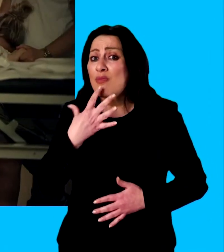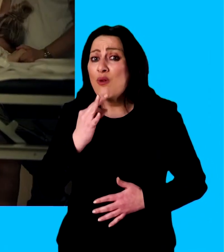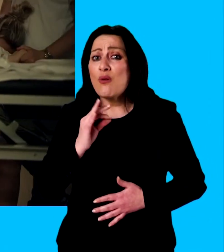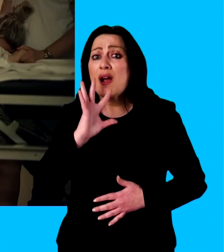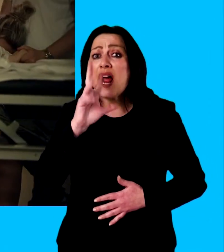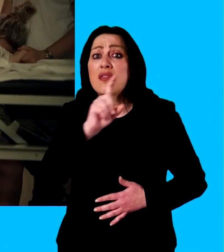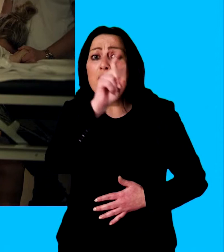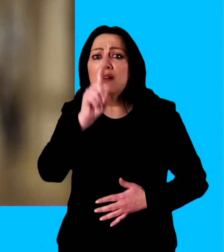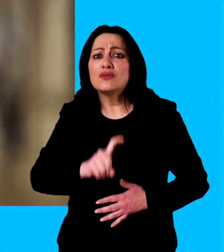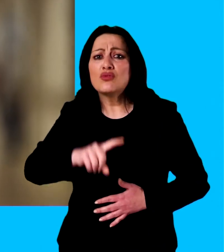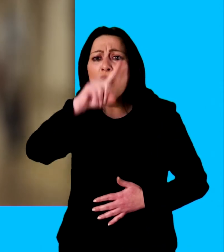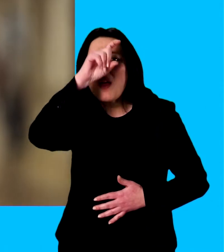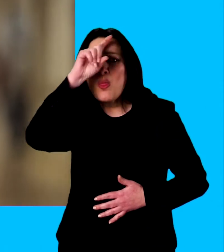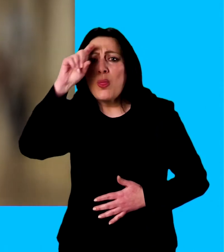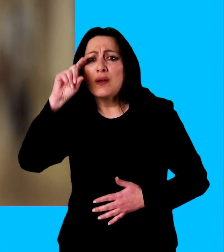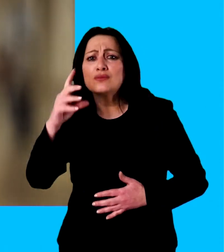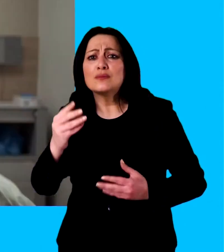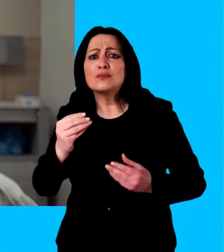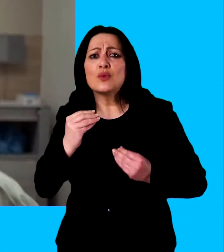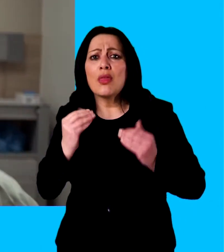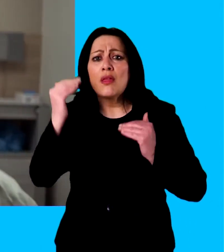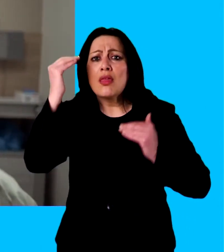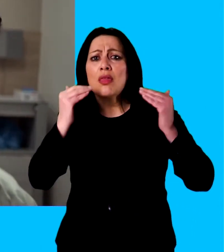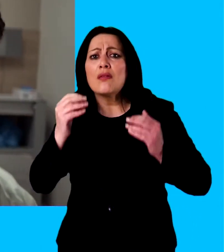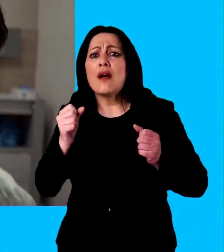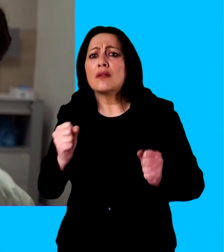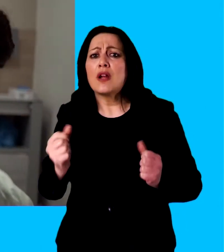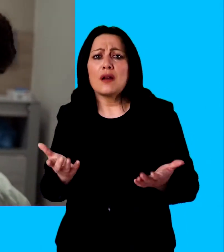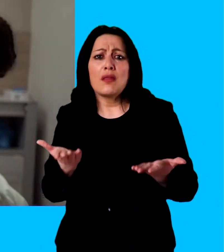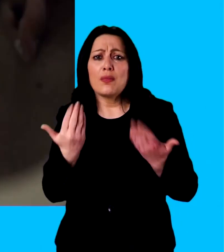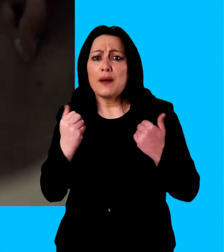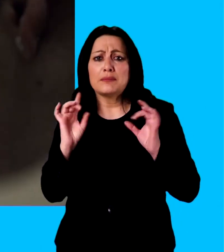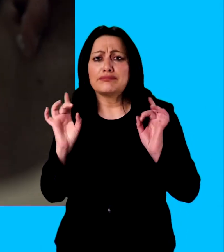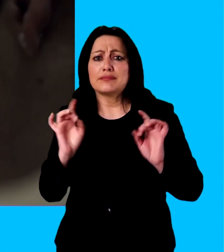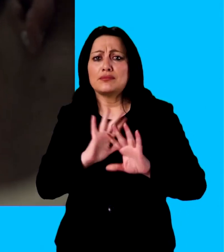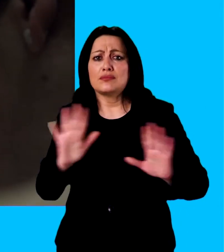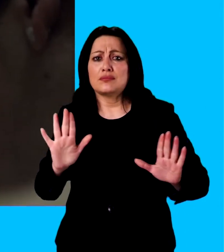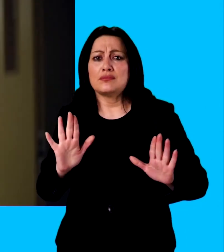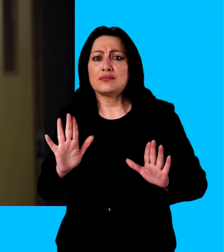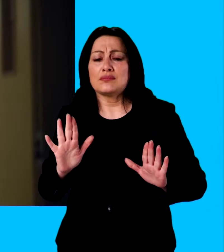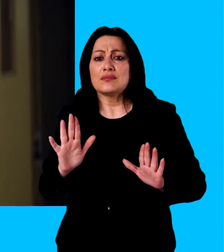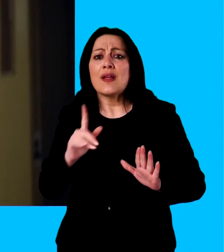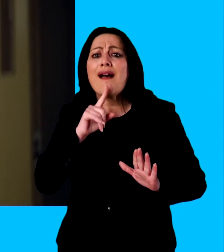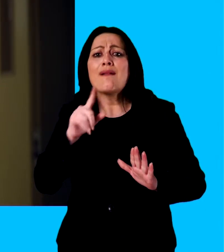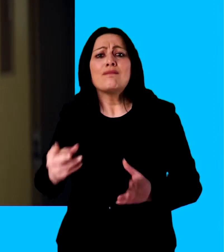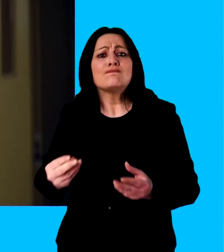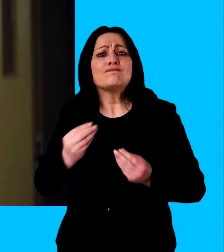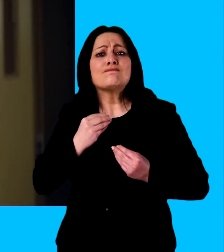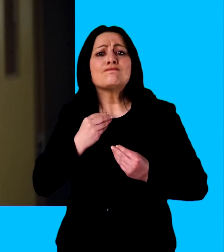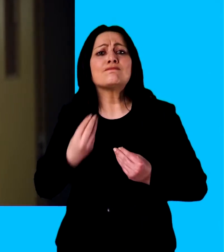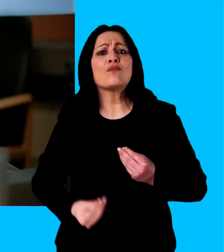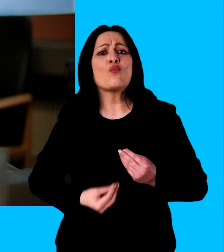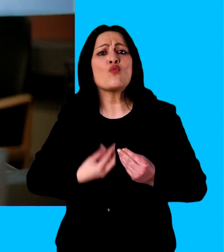Maybe because the world around us feels more uncertain than ever. And life has a way to make us feel fragile